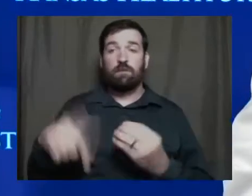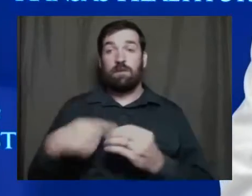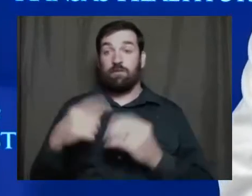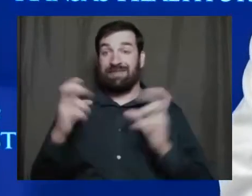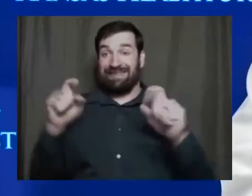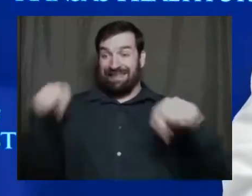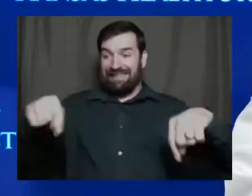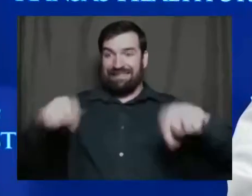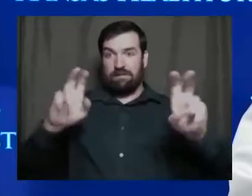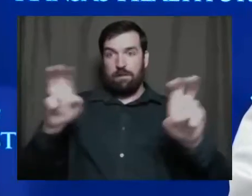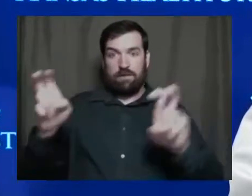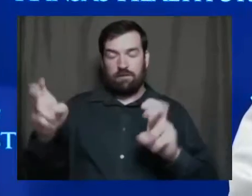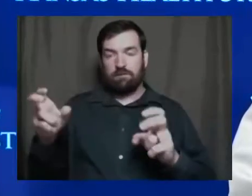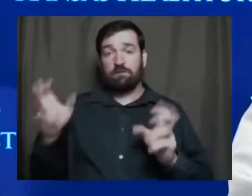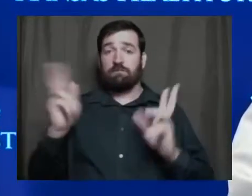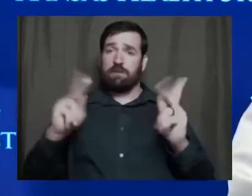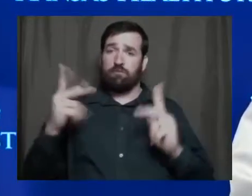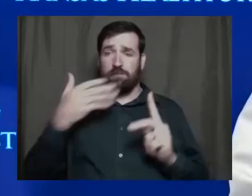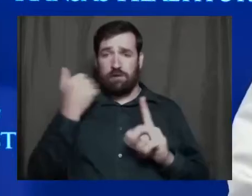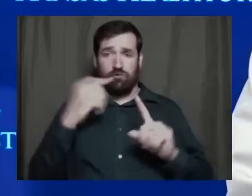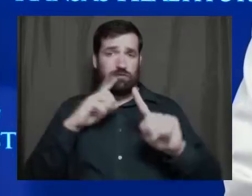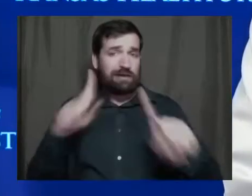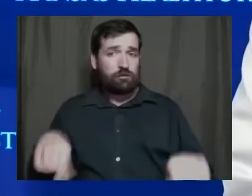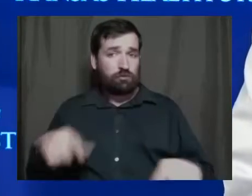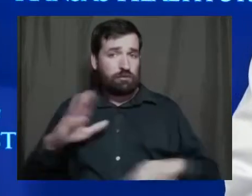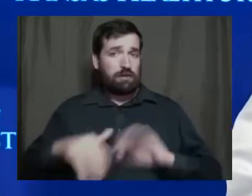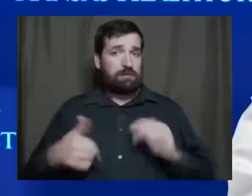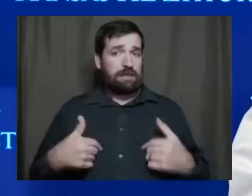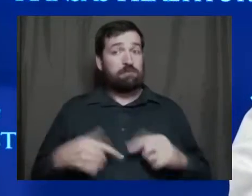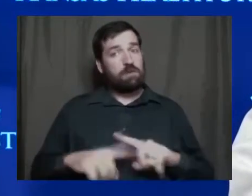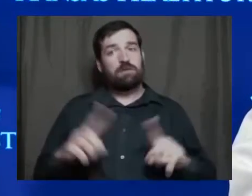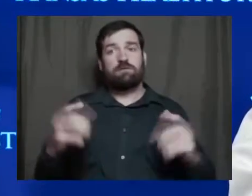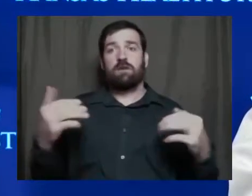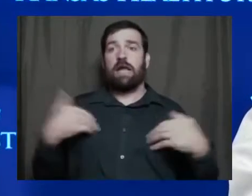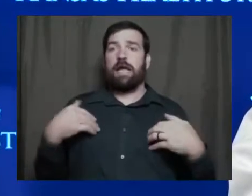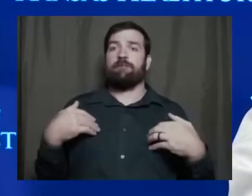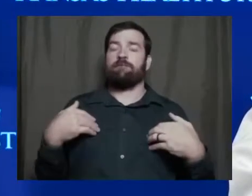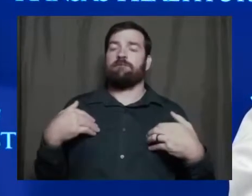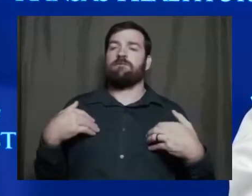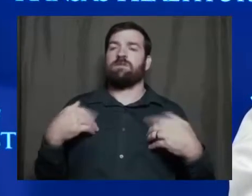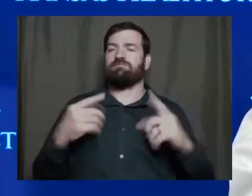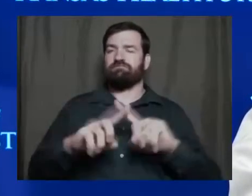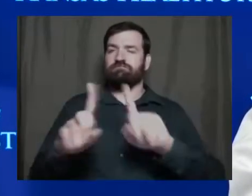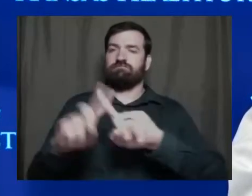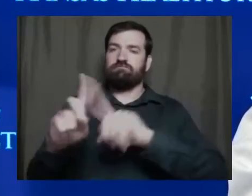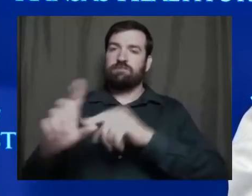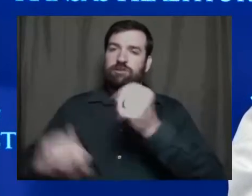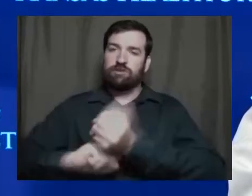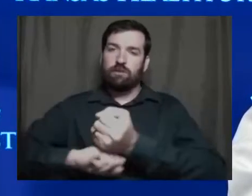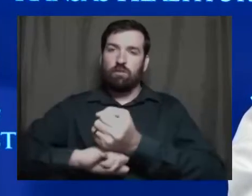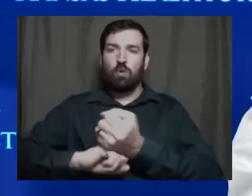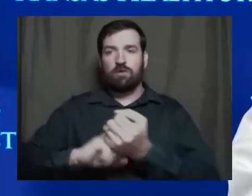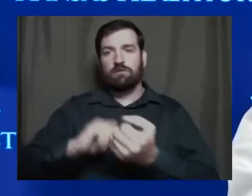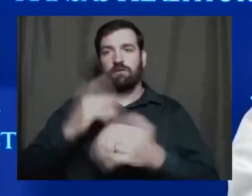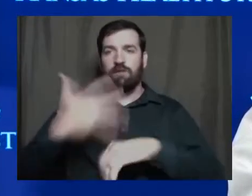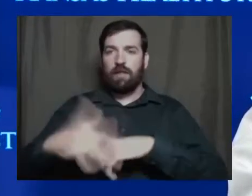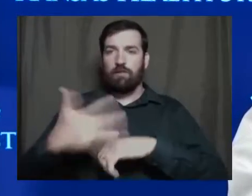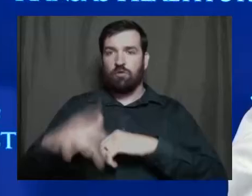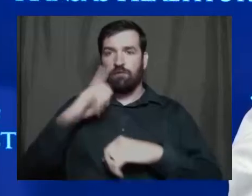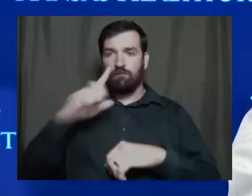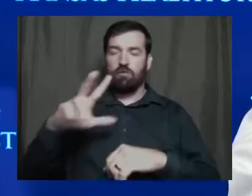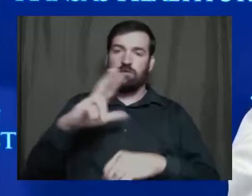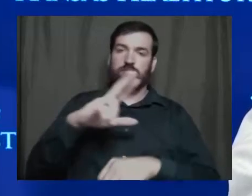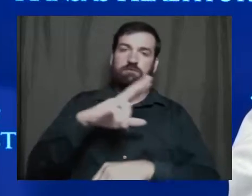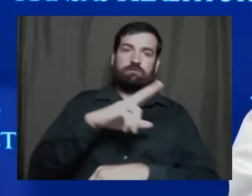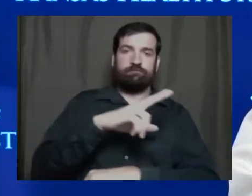there are people who are better suited to answer this question than I am. But we do have a lot of wellness and a lot of support systems in place for both physicians and nurses. All of